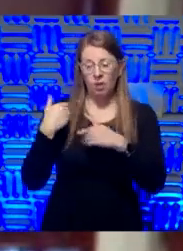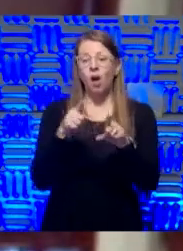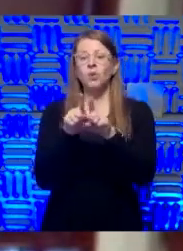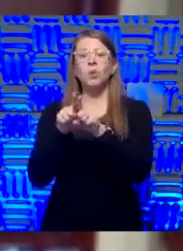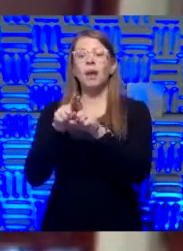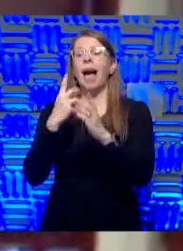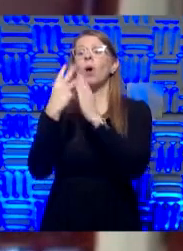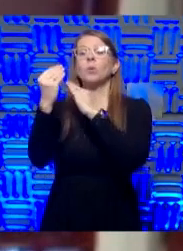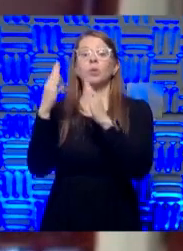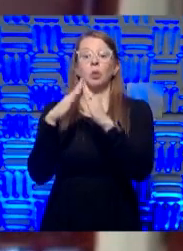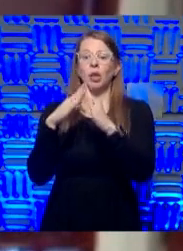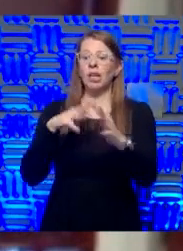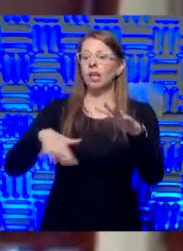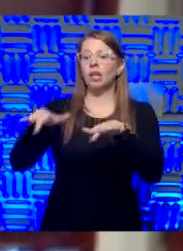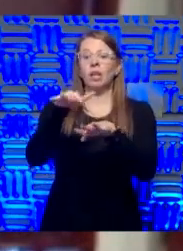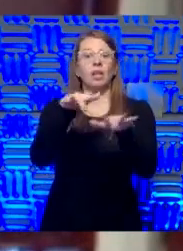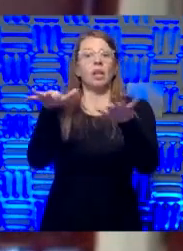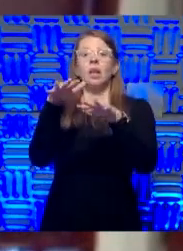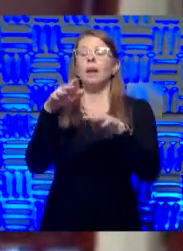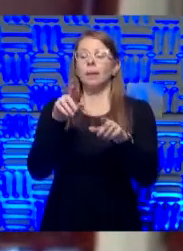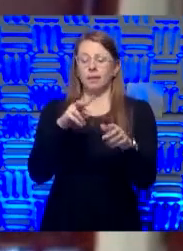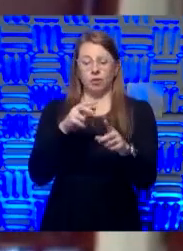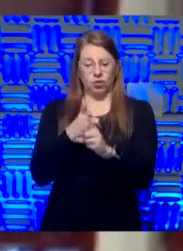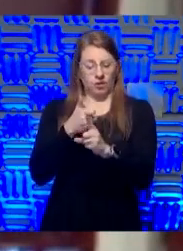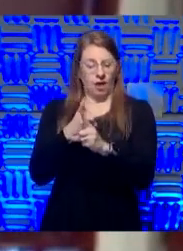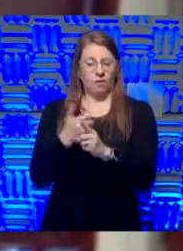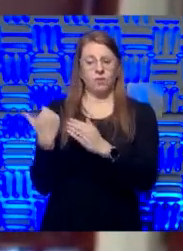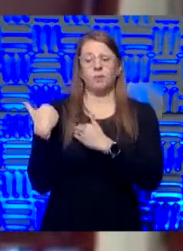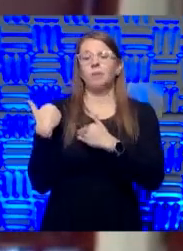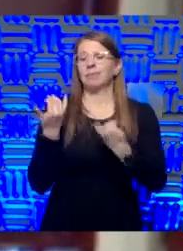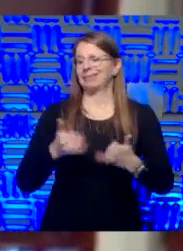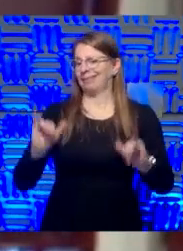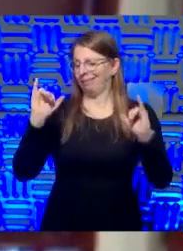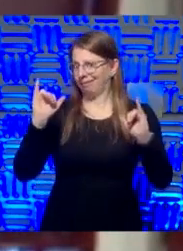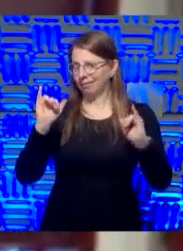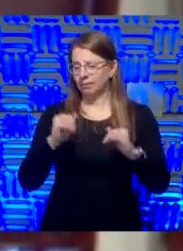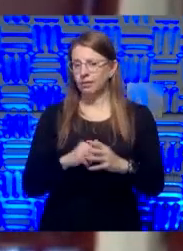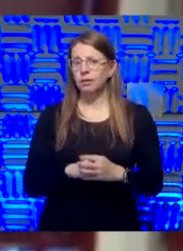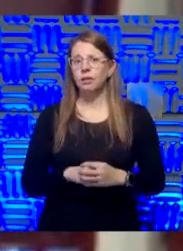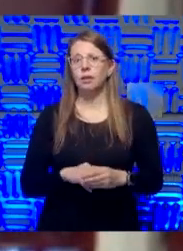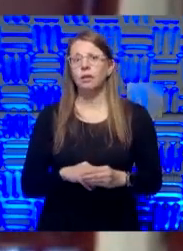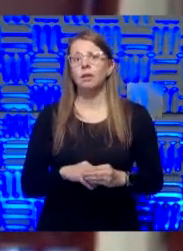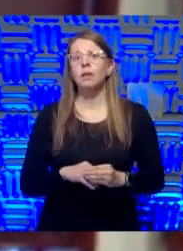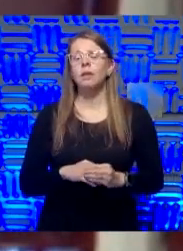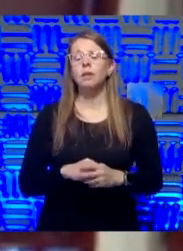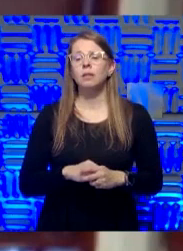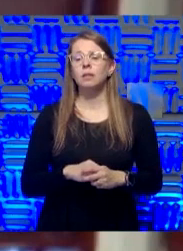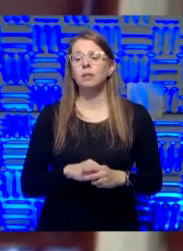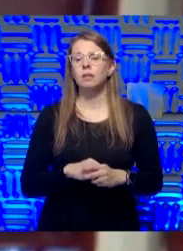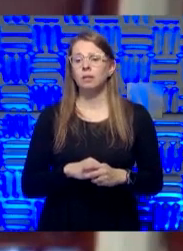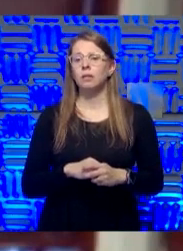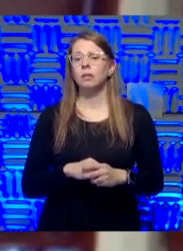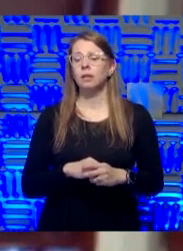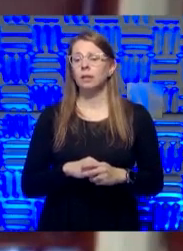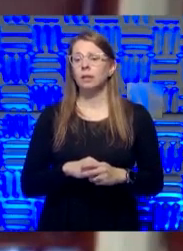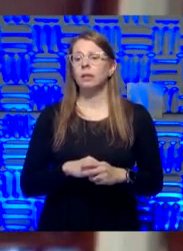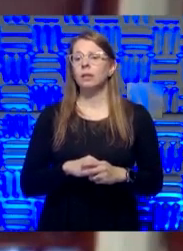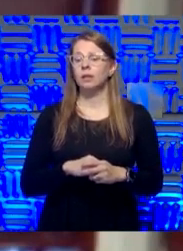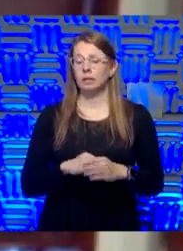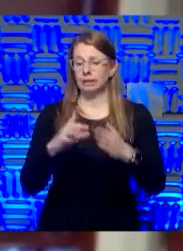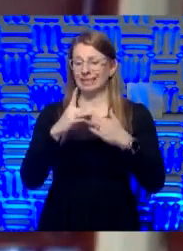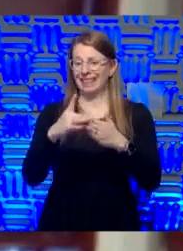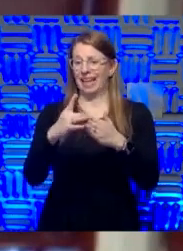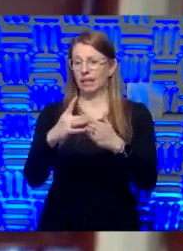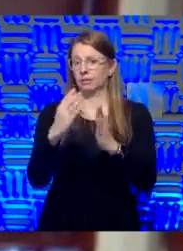And we have seen this outdoor phenomenon, not a phenomenon, but that guidance come to